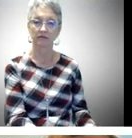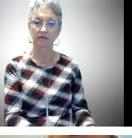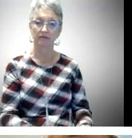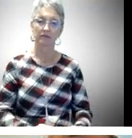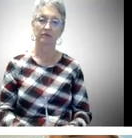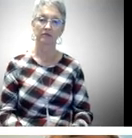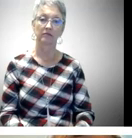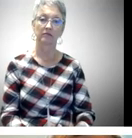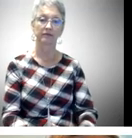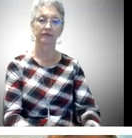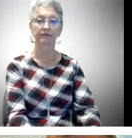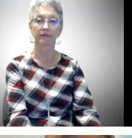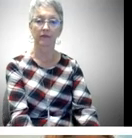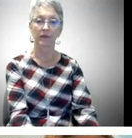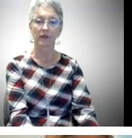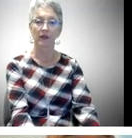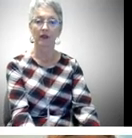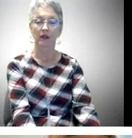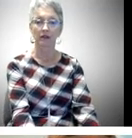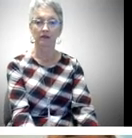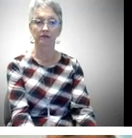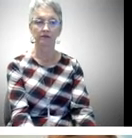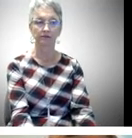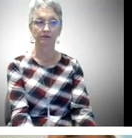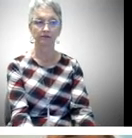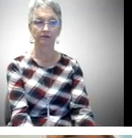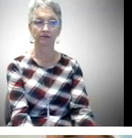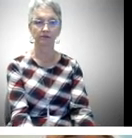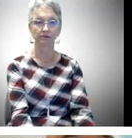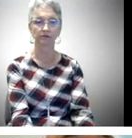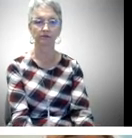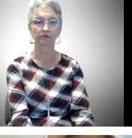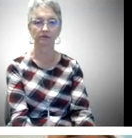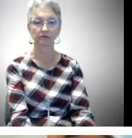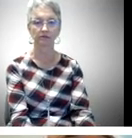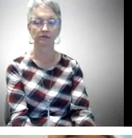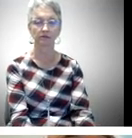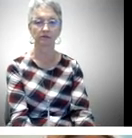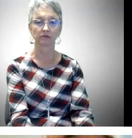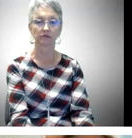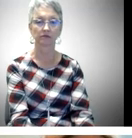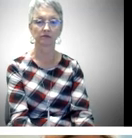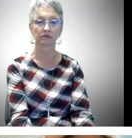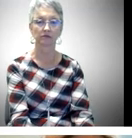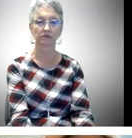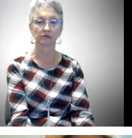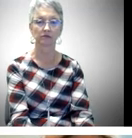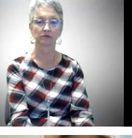adult sibling or whatever. And so they come in, they file for a guardianship, and they block